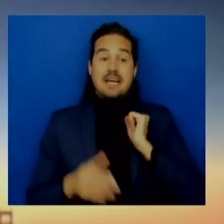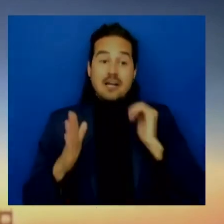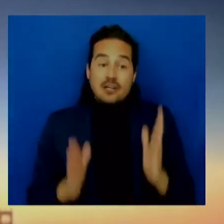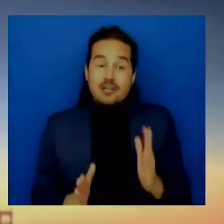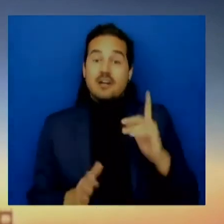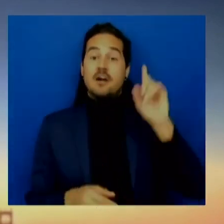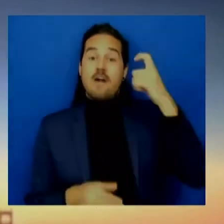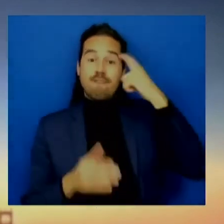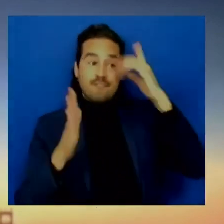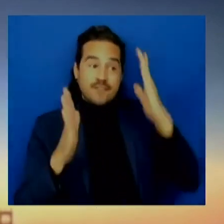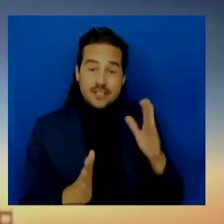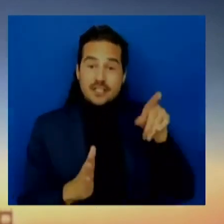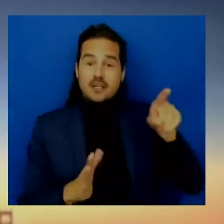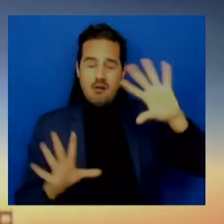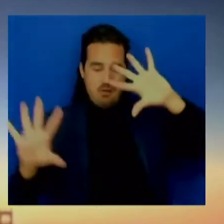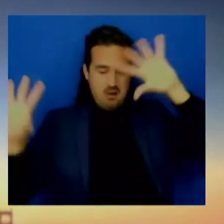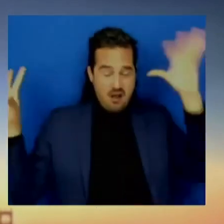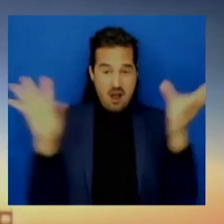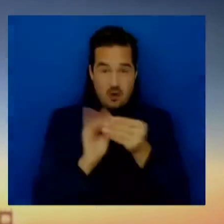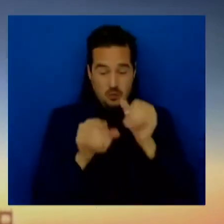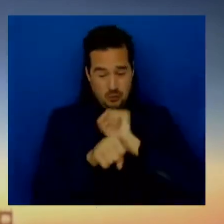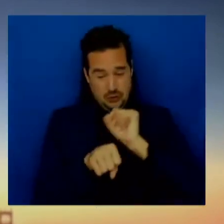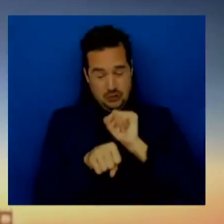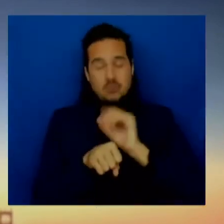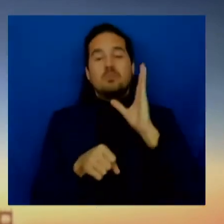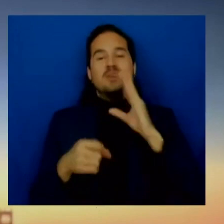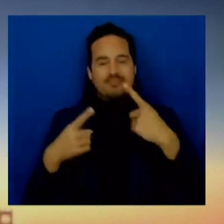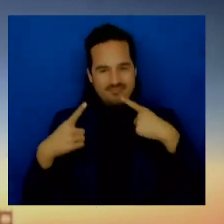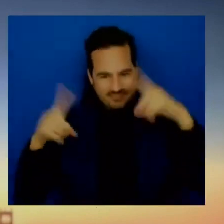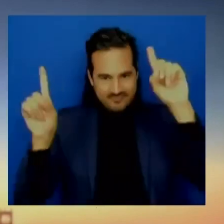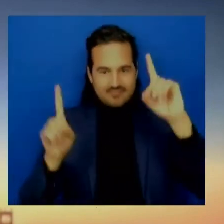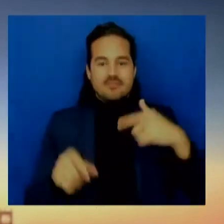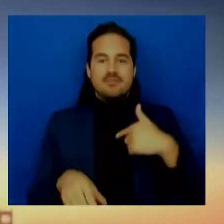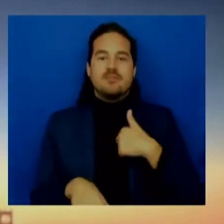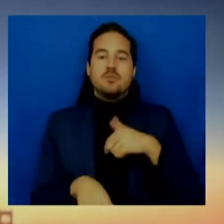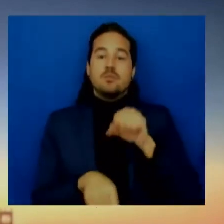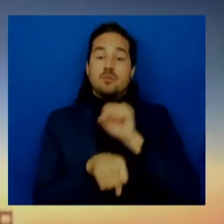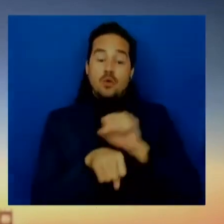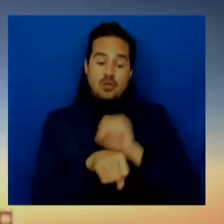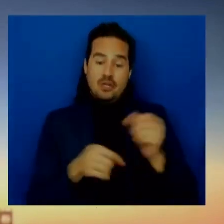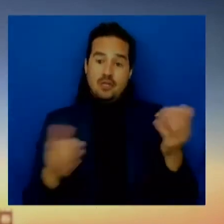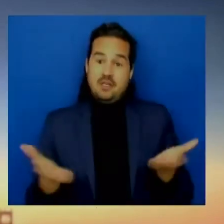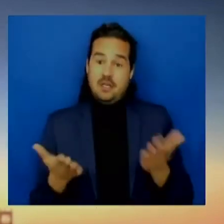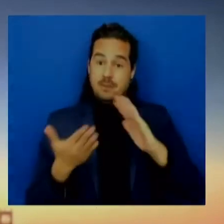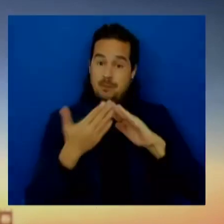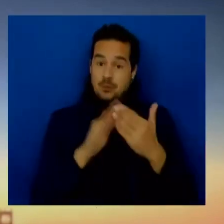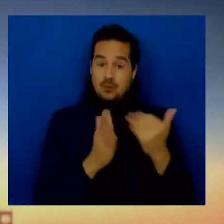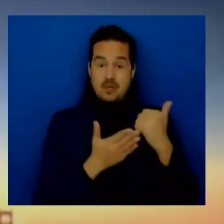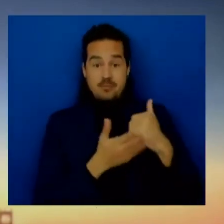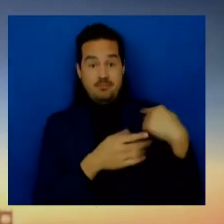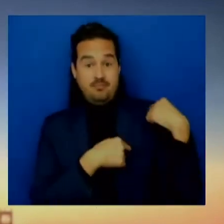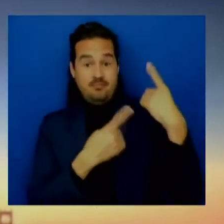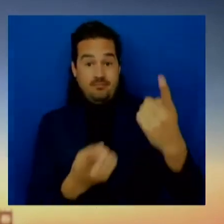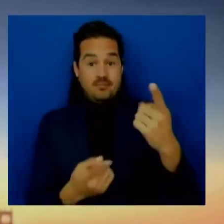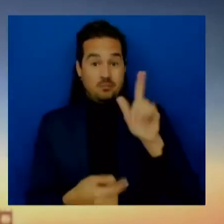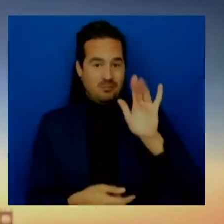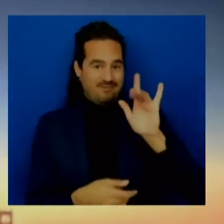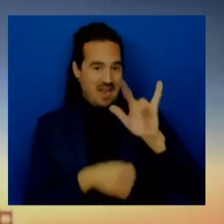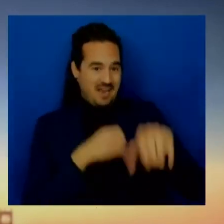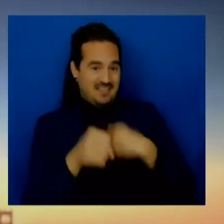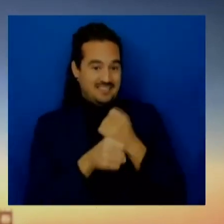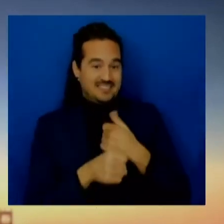in community for 25 years. I know my skin looks good on Zoom, but this work is my passion, and we don't have